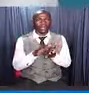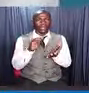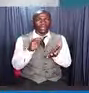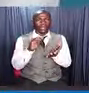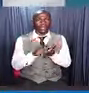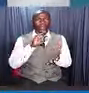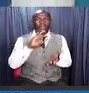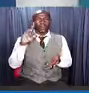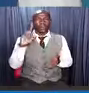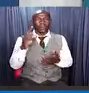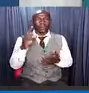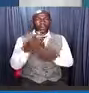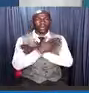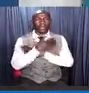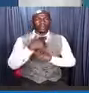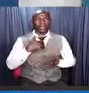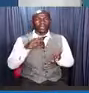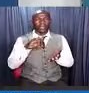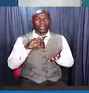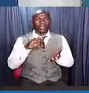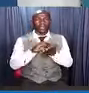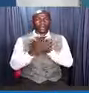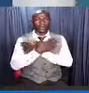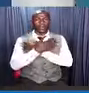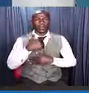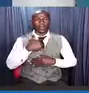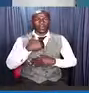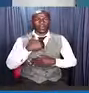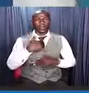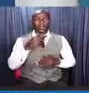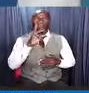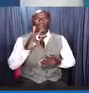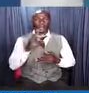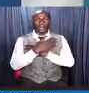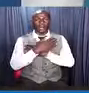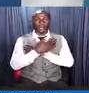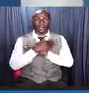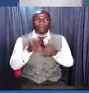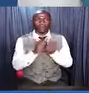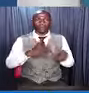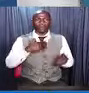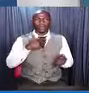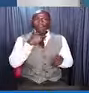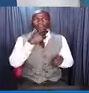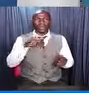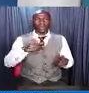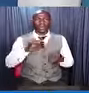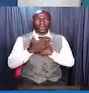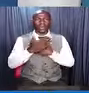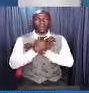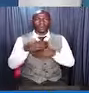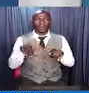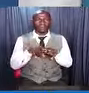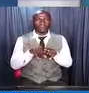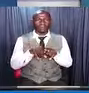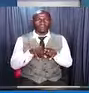Ndiye anipendaye. That's why the one who loves anipendaye. Me. And the one who loves me. Atapendwa na Baba yangu. Will be loved by my Father. Nami nitampenda. And I will